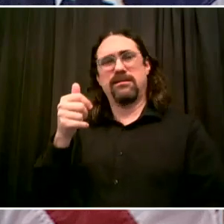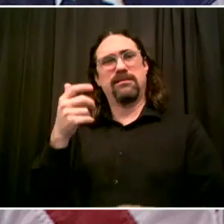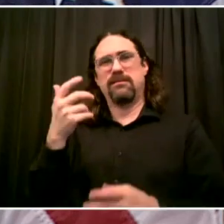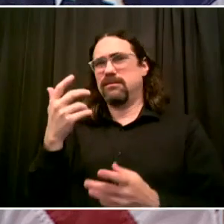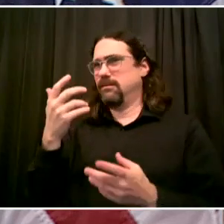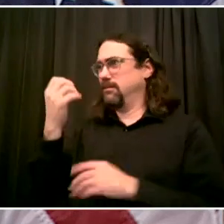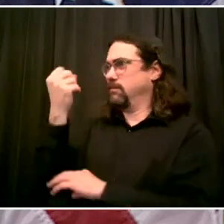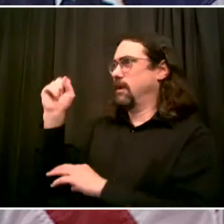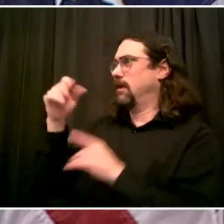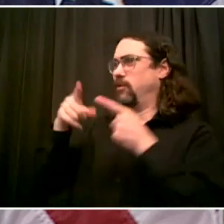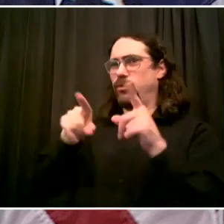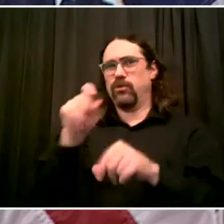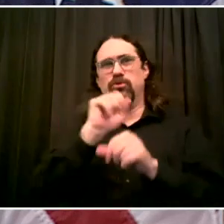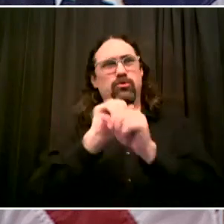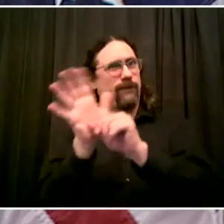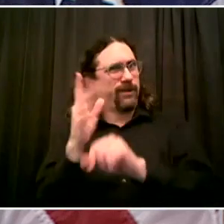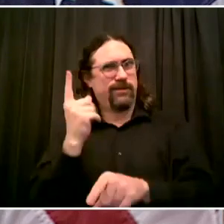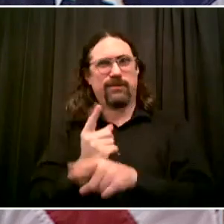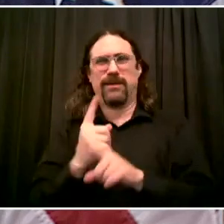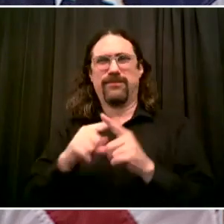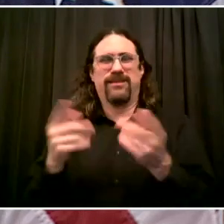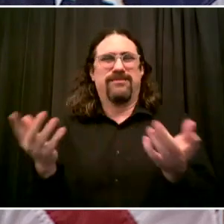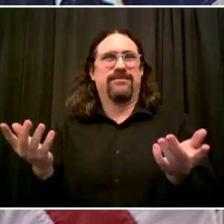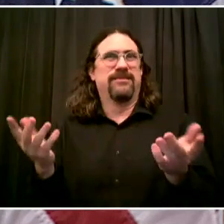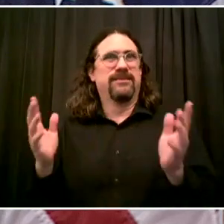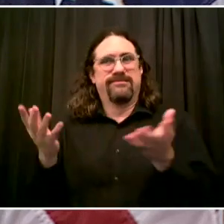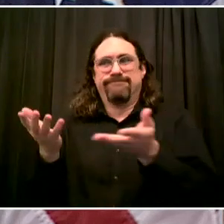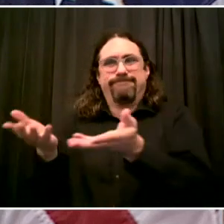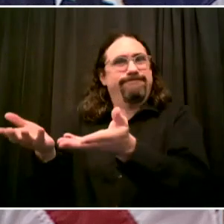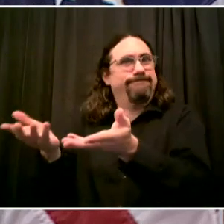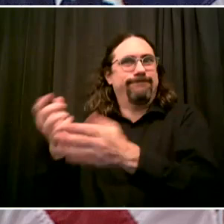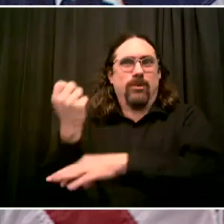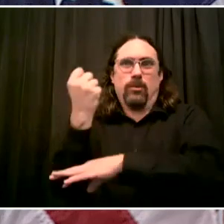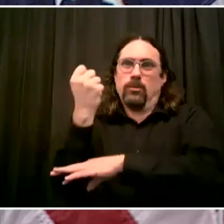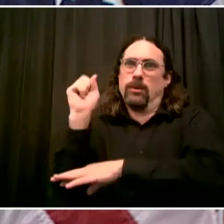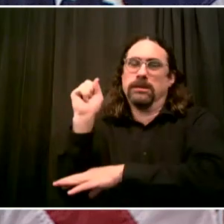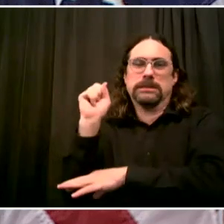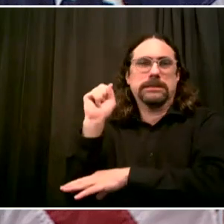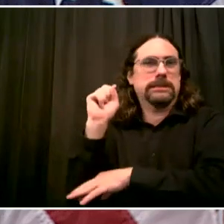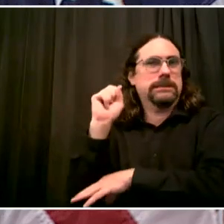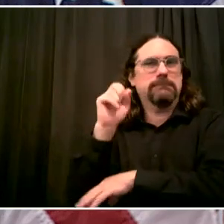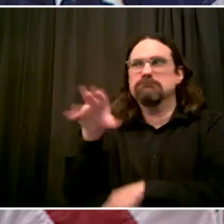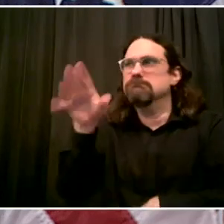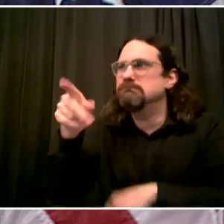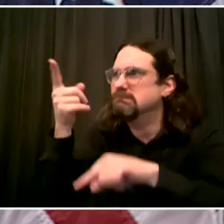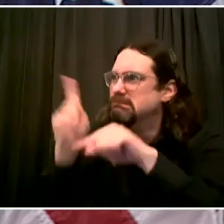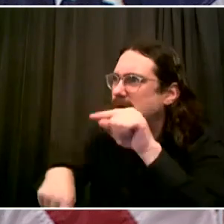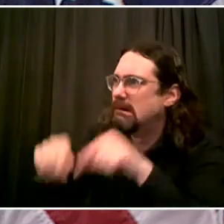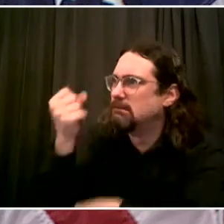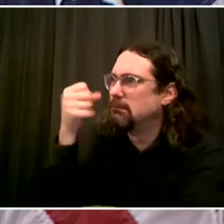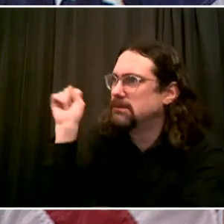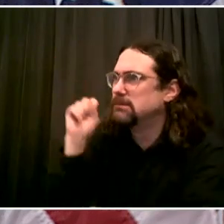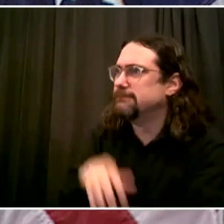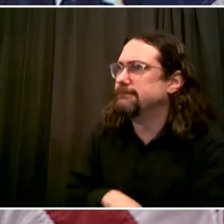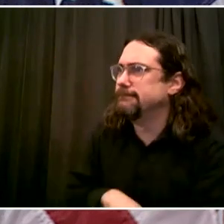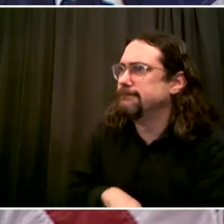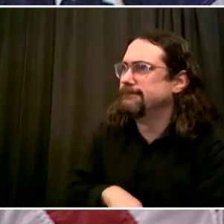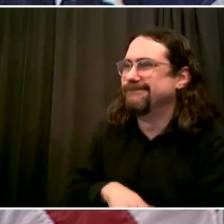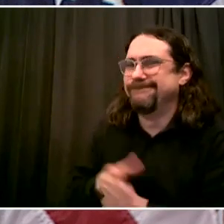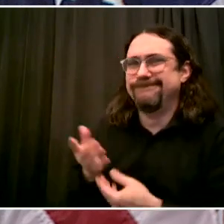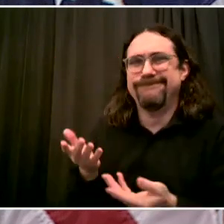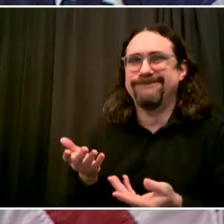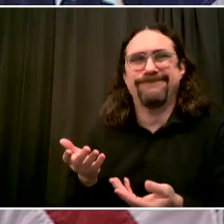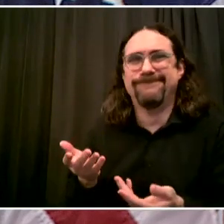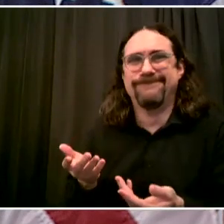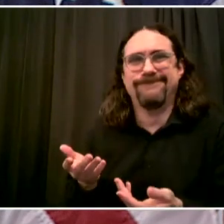We have to show people that change. But notwithstanding that this is a very particular moment,